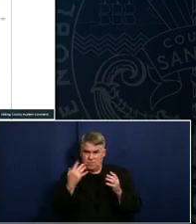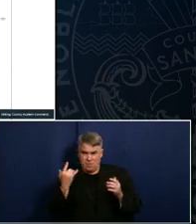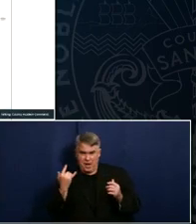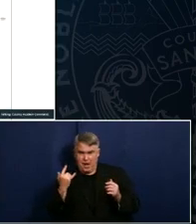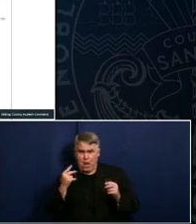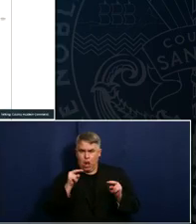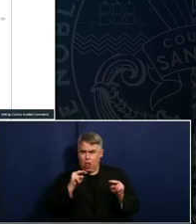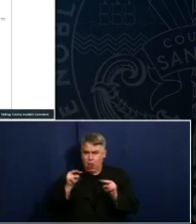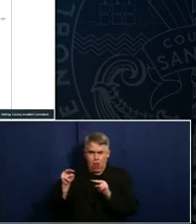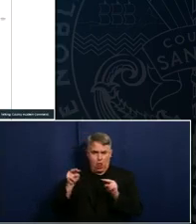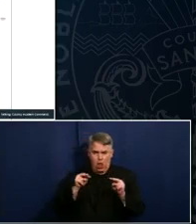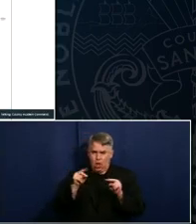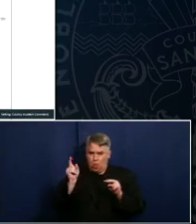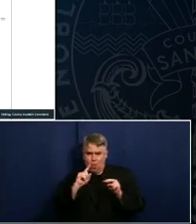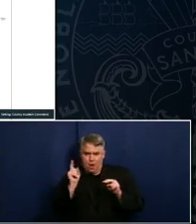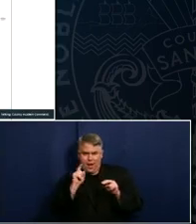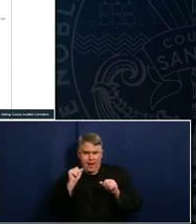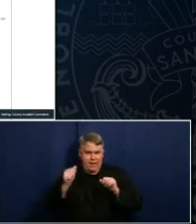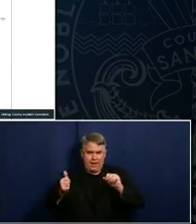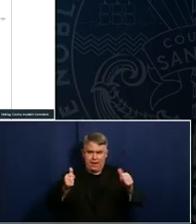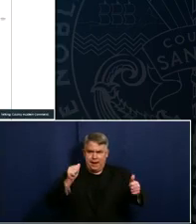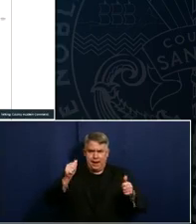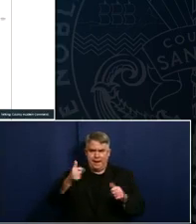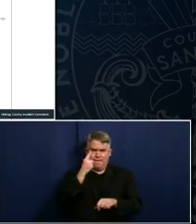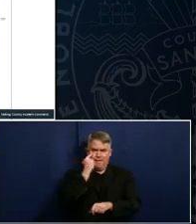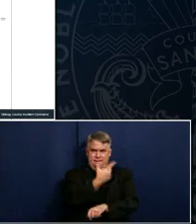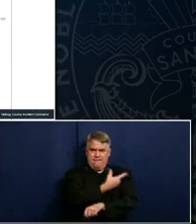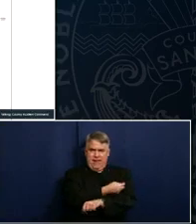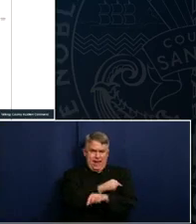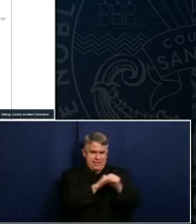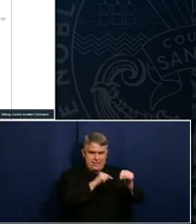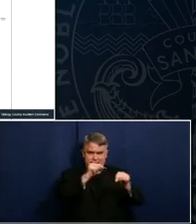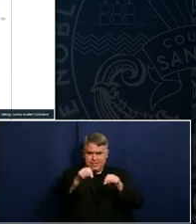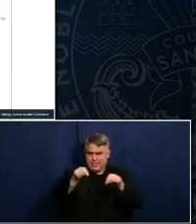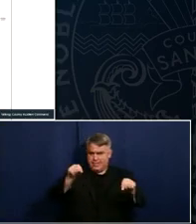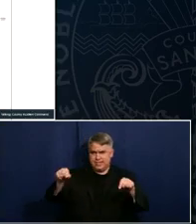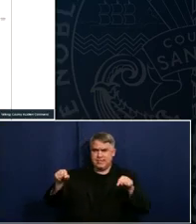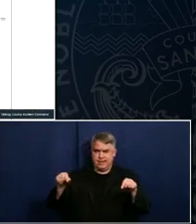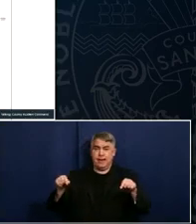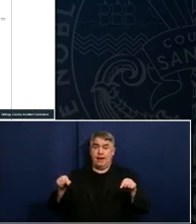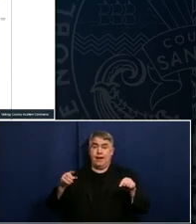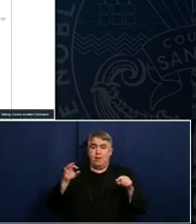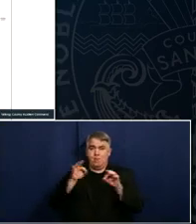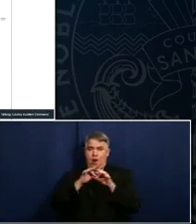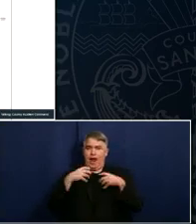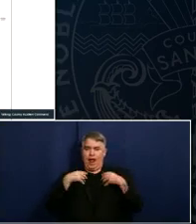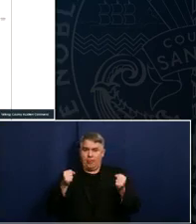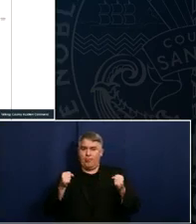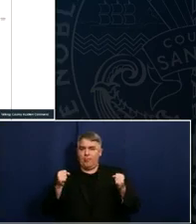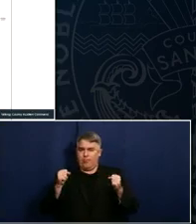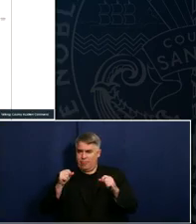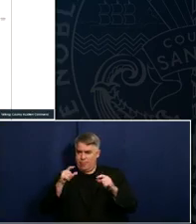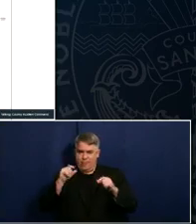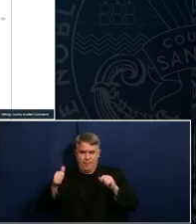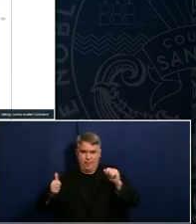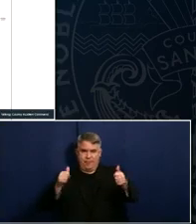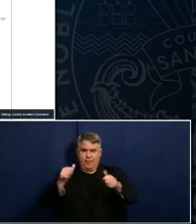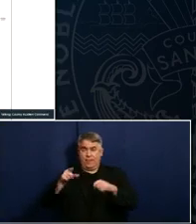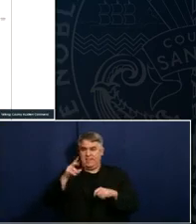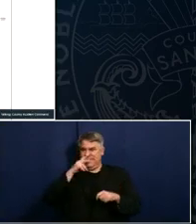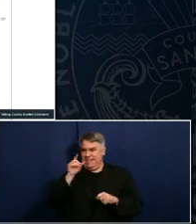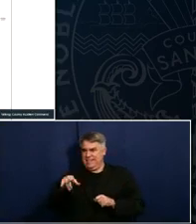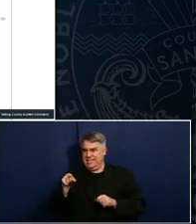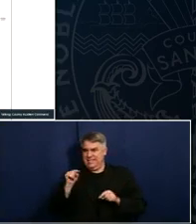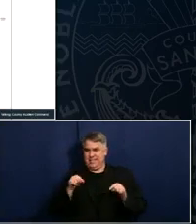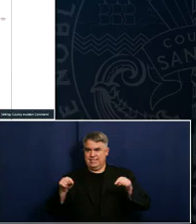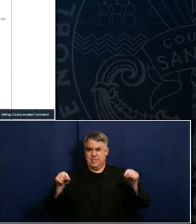our vaccination sites. And health equity, indeed, is our driver. This chart begins to identify where